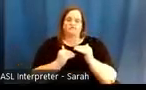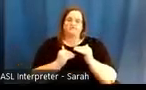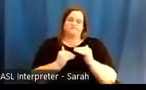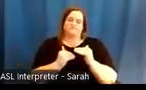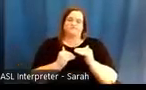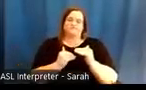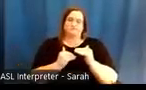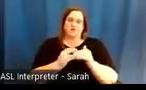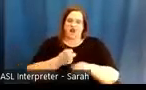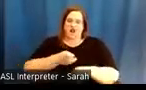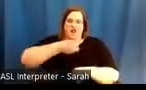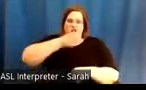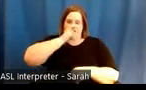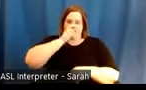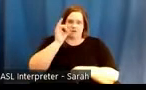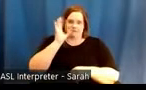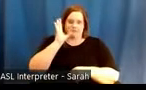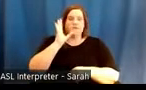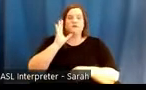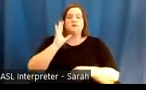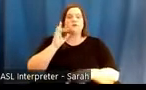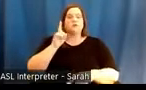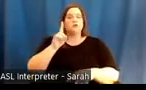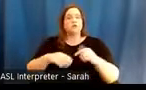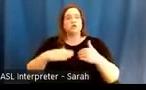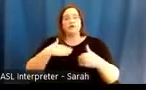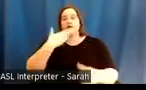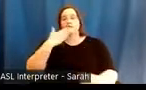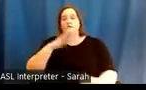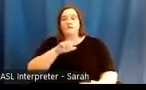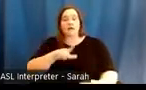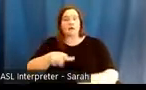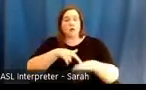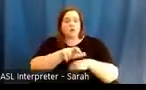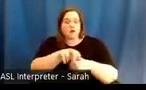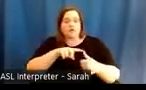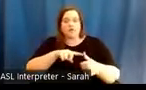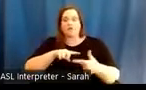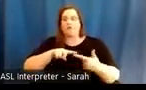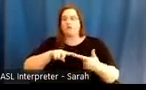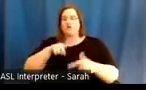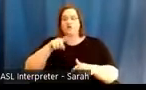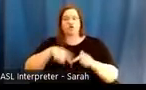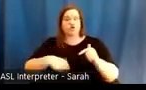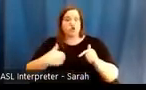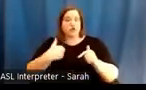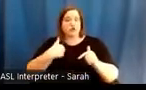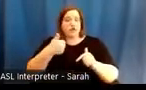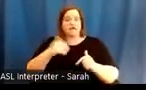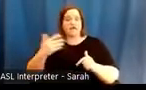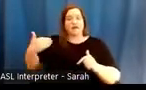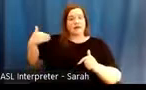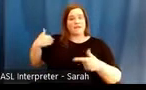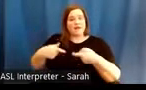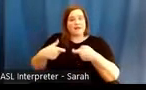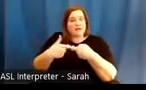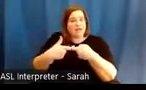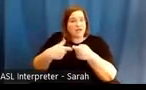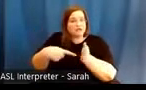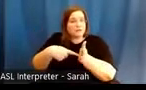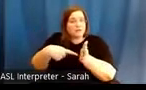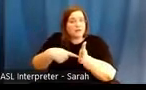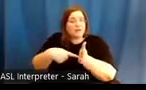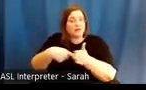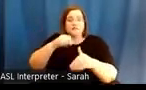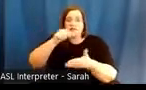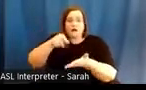strict. We couldn't have a bad landlord reference. We couldn't have any past electric bills unpaid